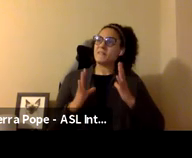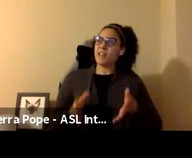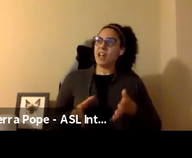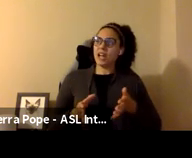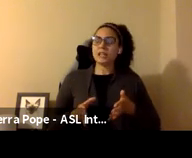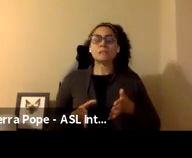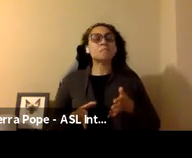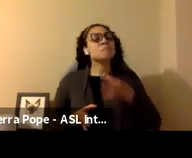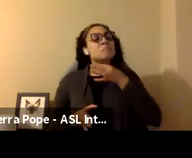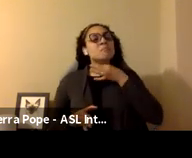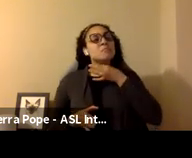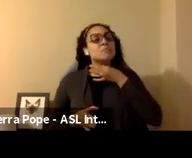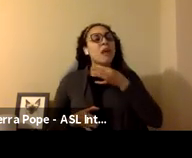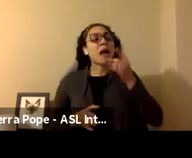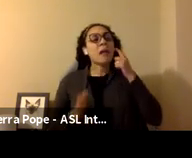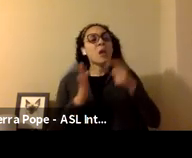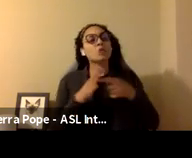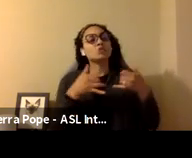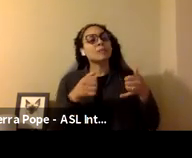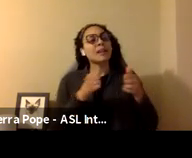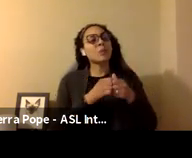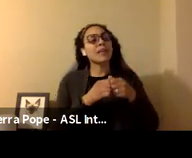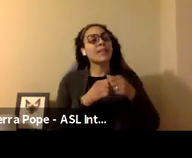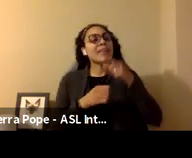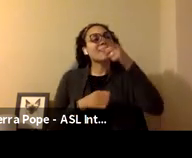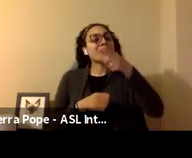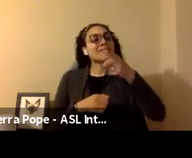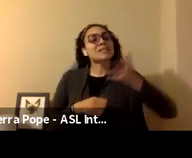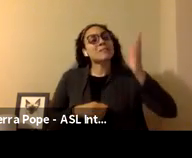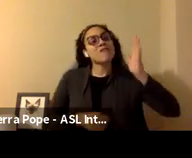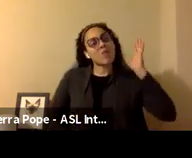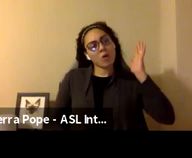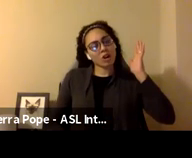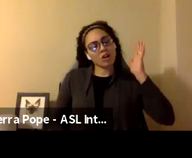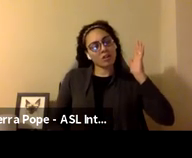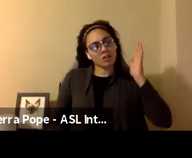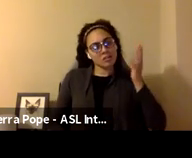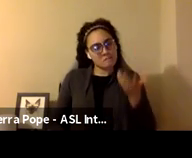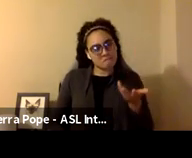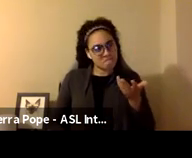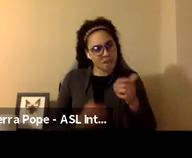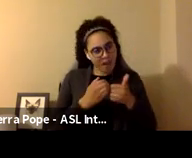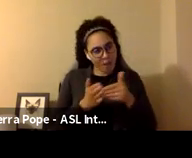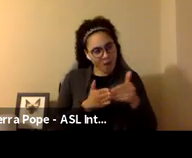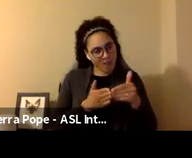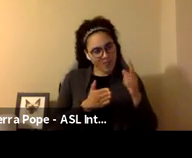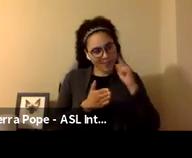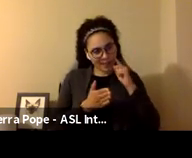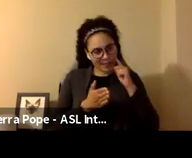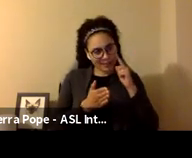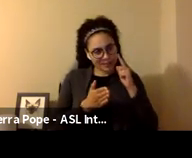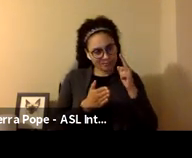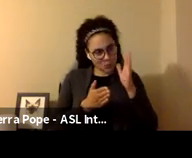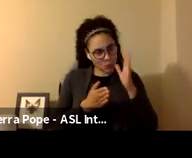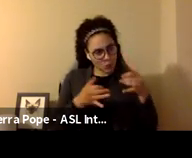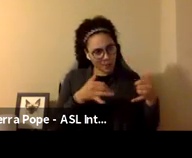just curious. What about, I've seen you play with that a lot before when you were on that Zoom meeting. How often do you think that's happening? And then you